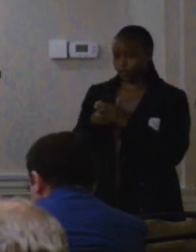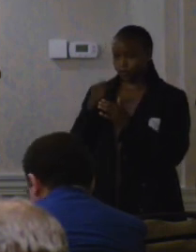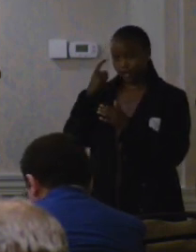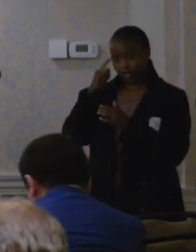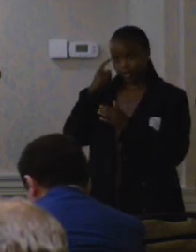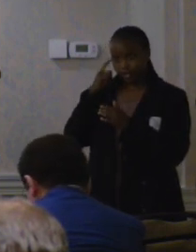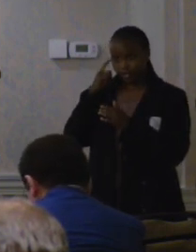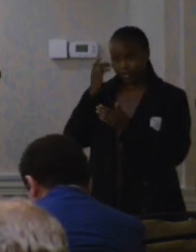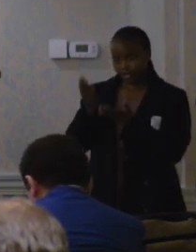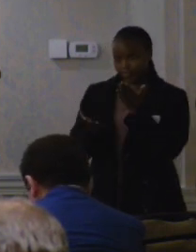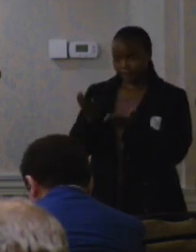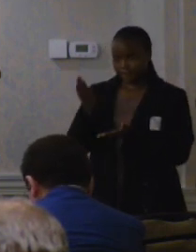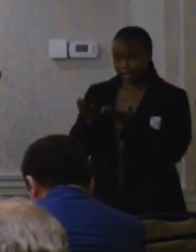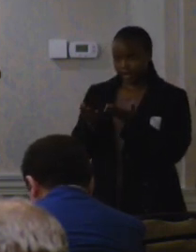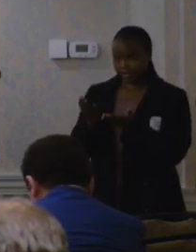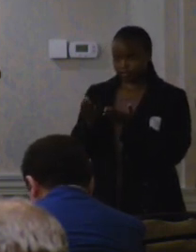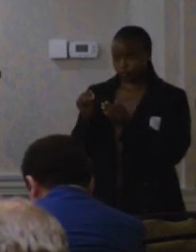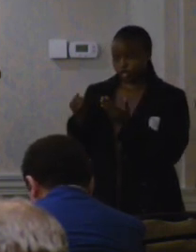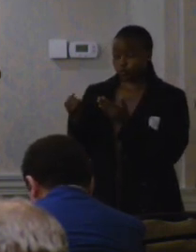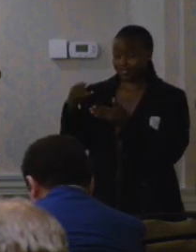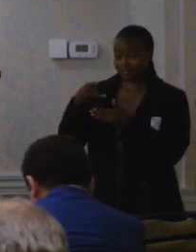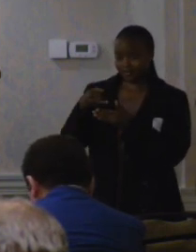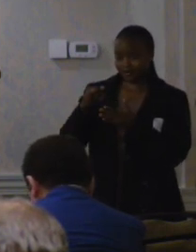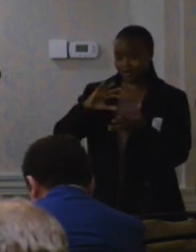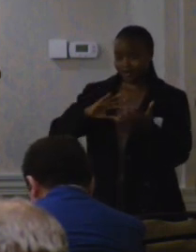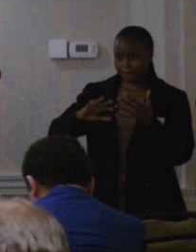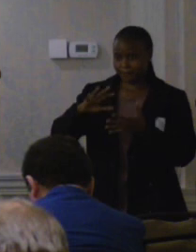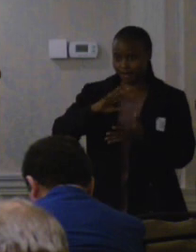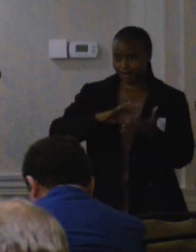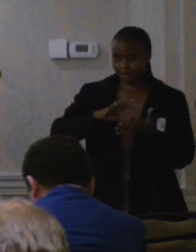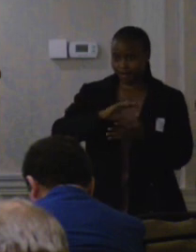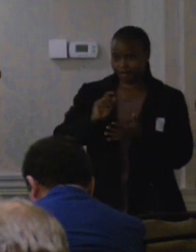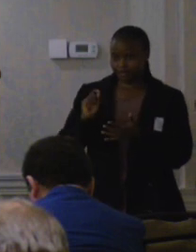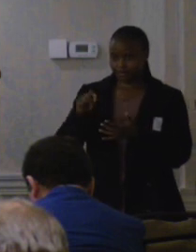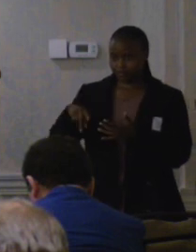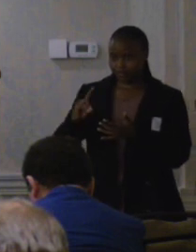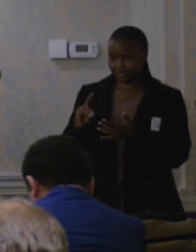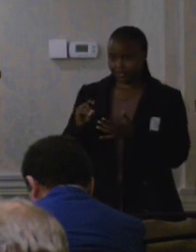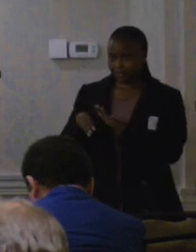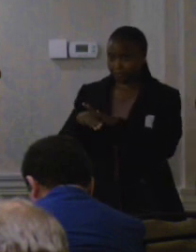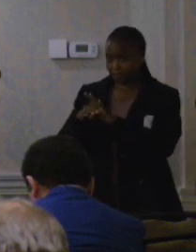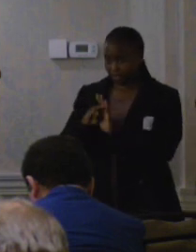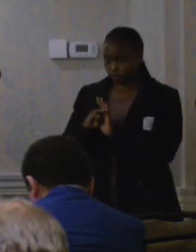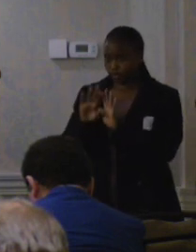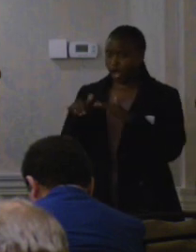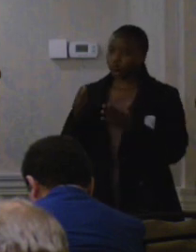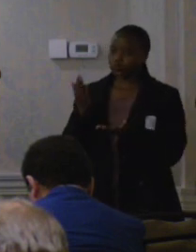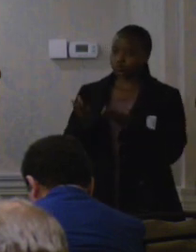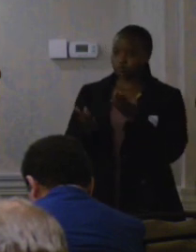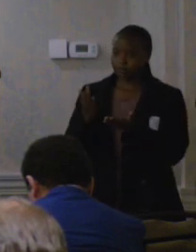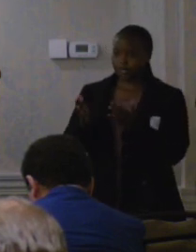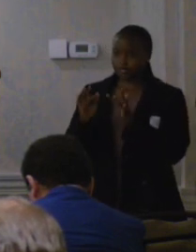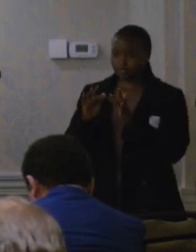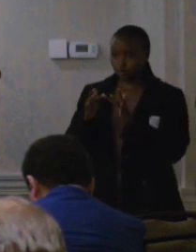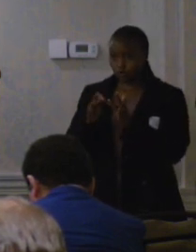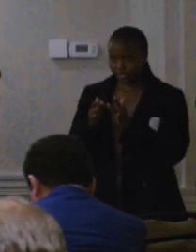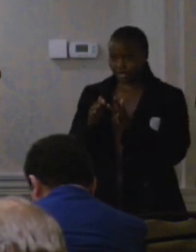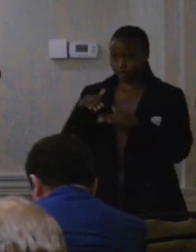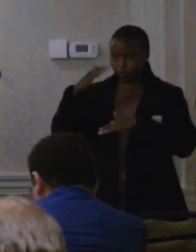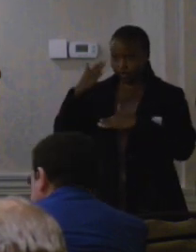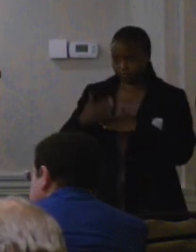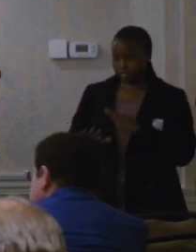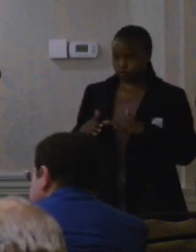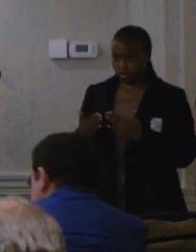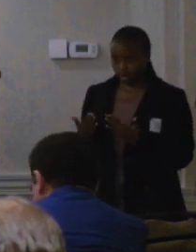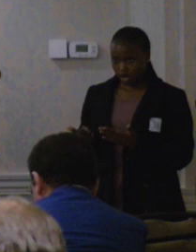about the balance when we design a blended CPD trajectory, but how we balance about the online, offline, how we balance